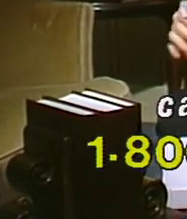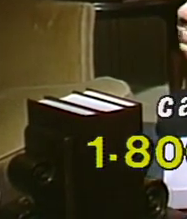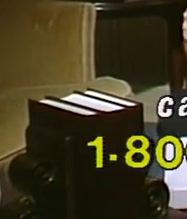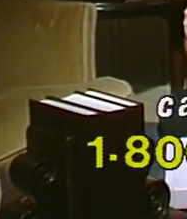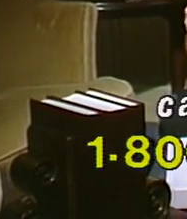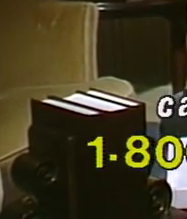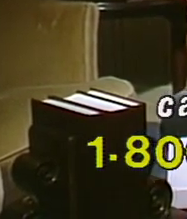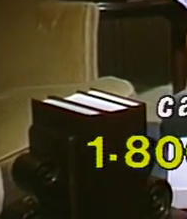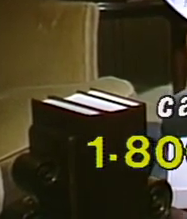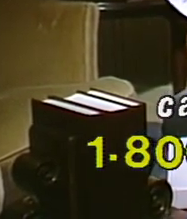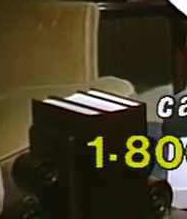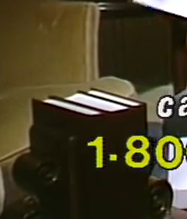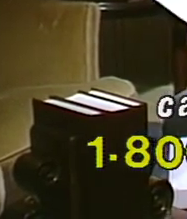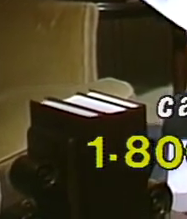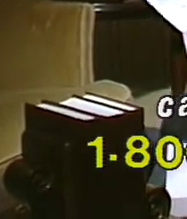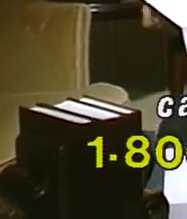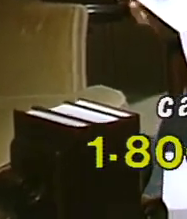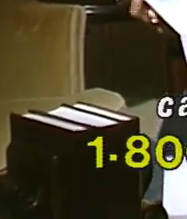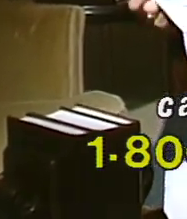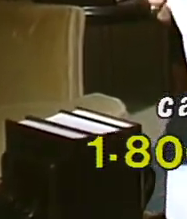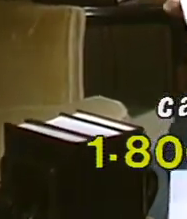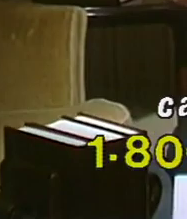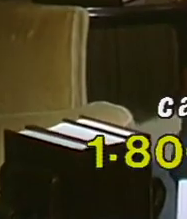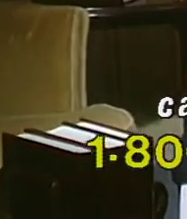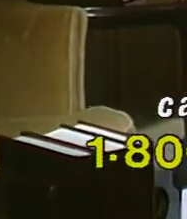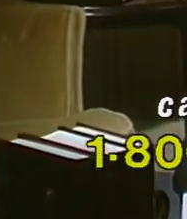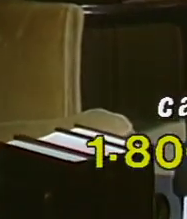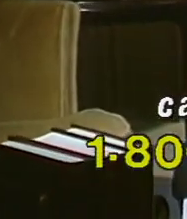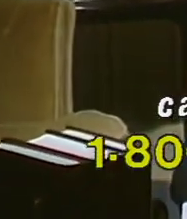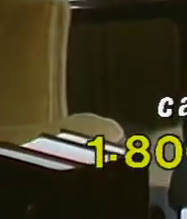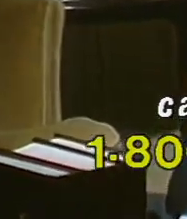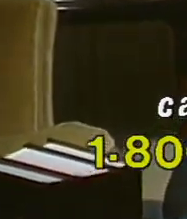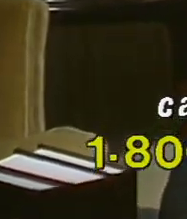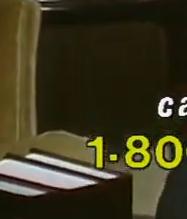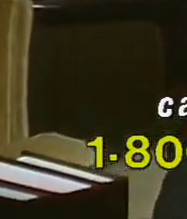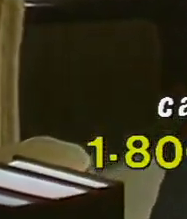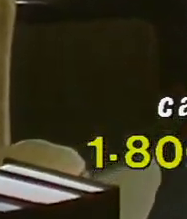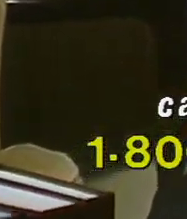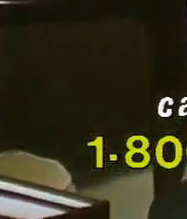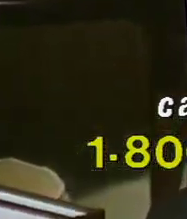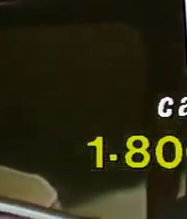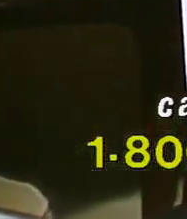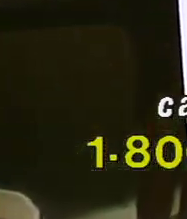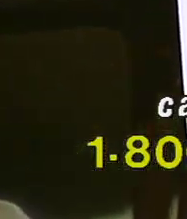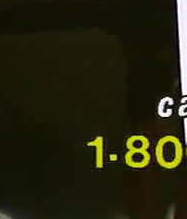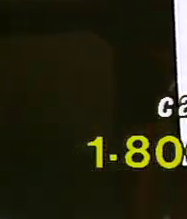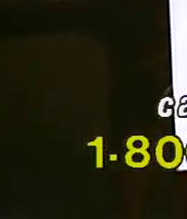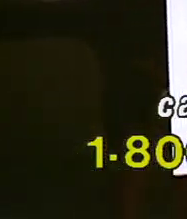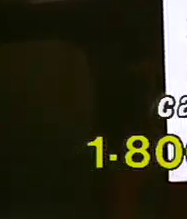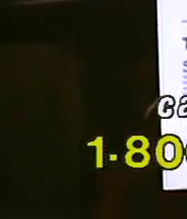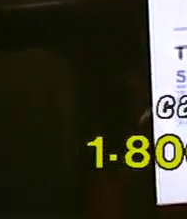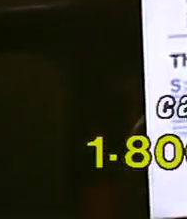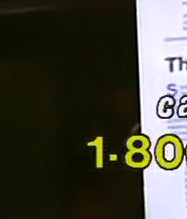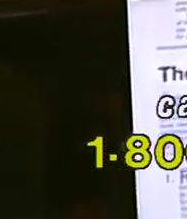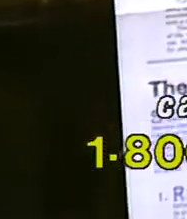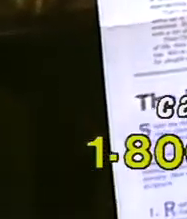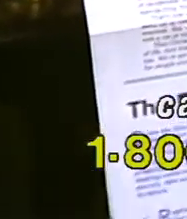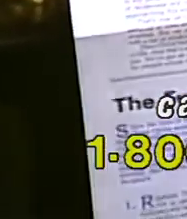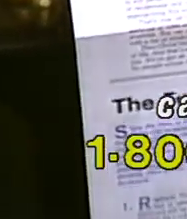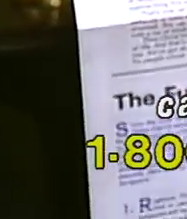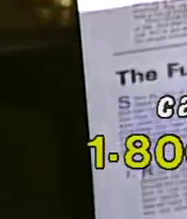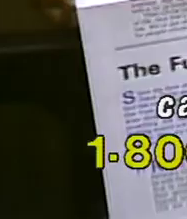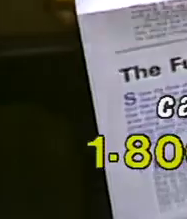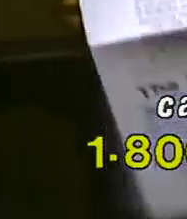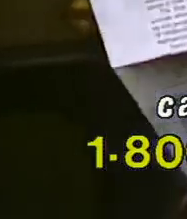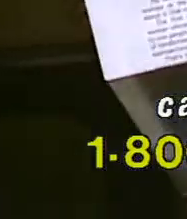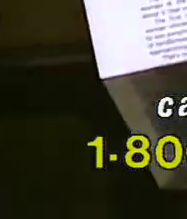Bible study newsletter entitled, For Faith Partners Only. And there are Bible studies inside,